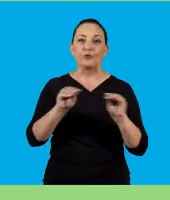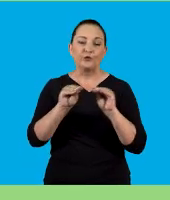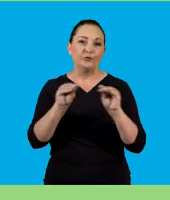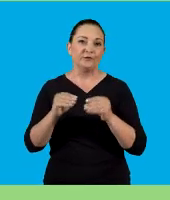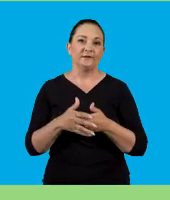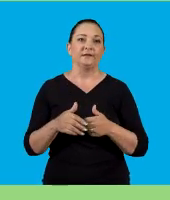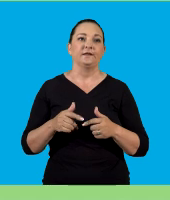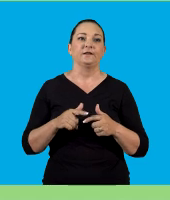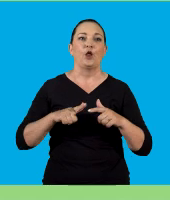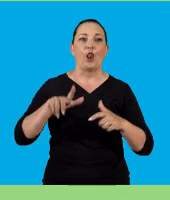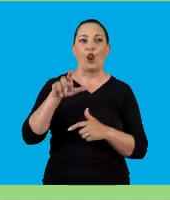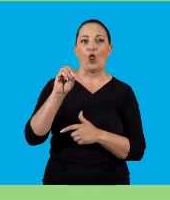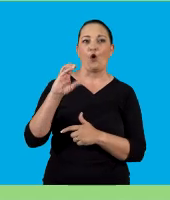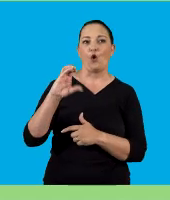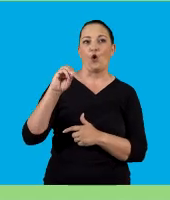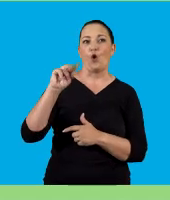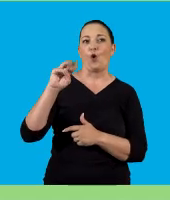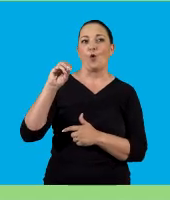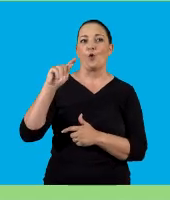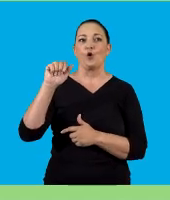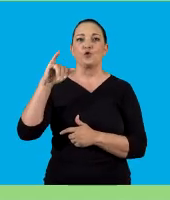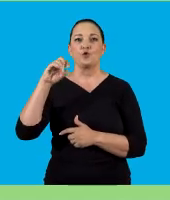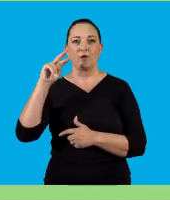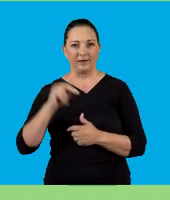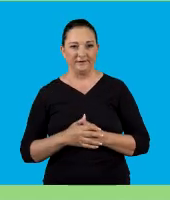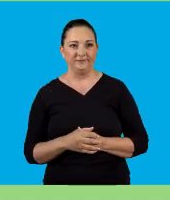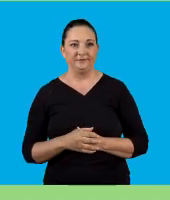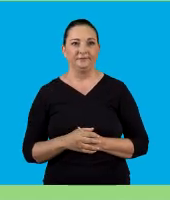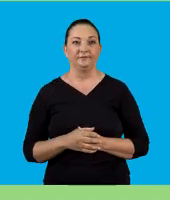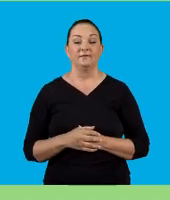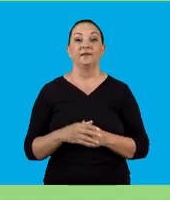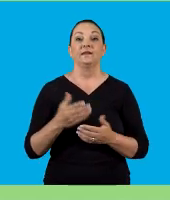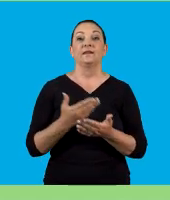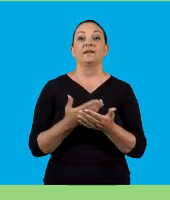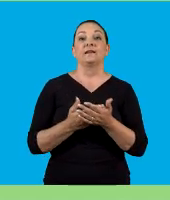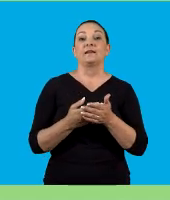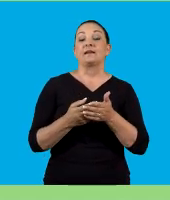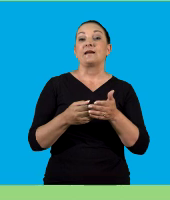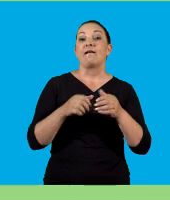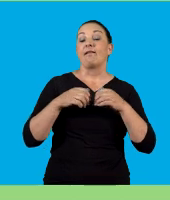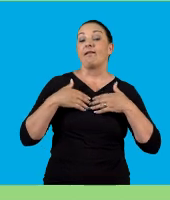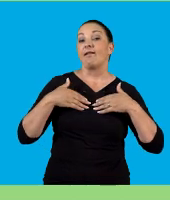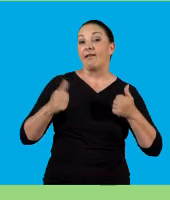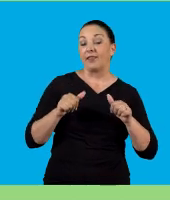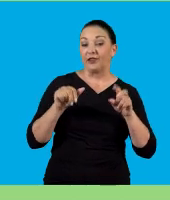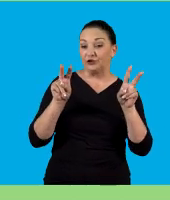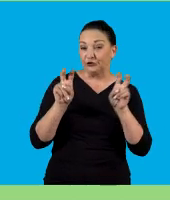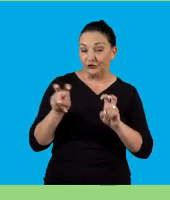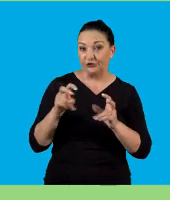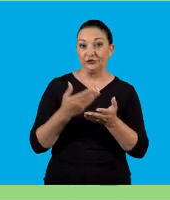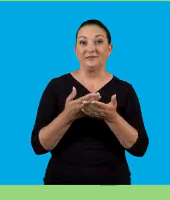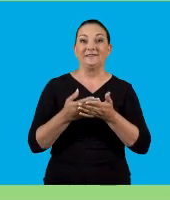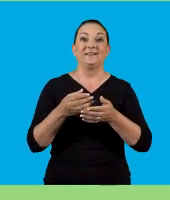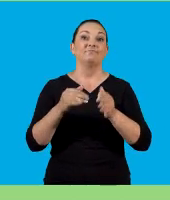locomotion and movement. And lastly, you should be able to identify and explain the health